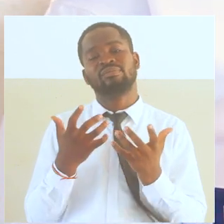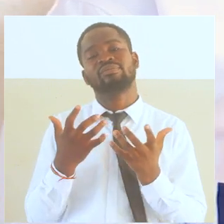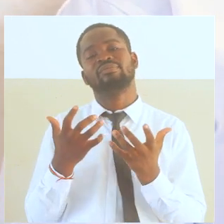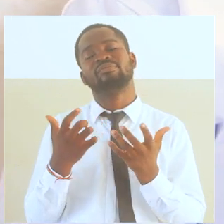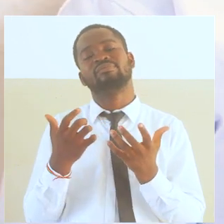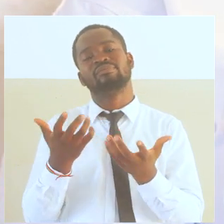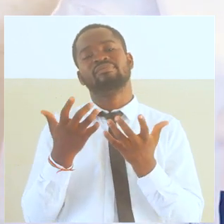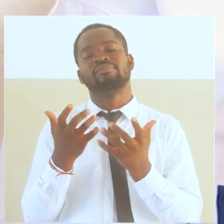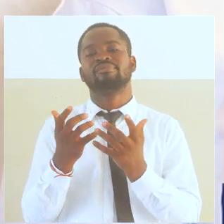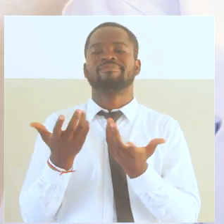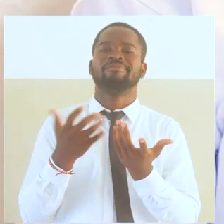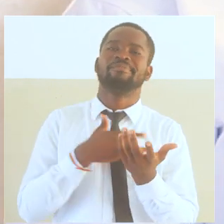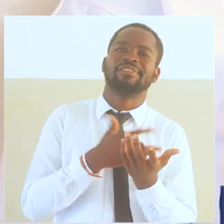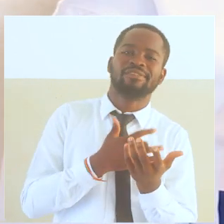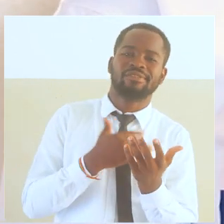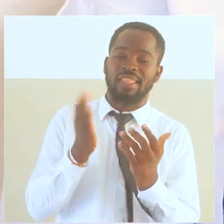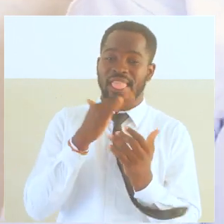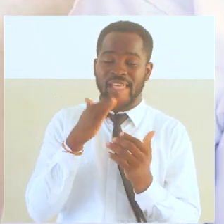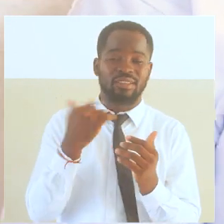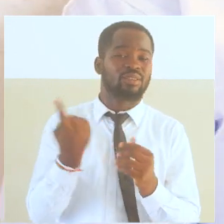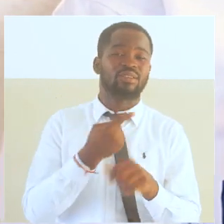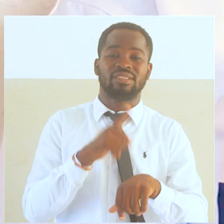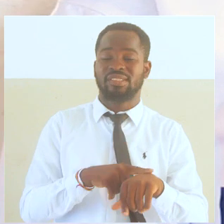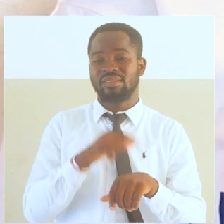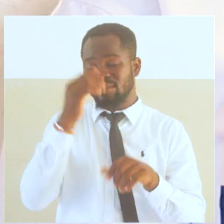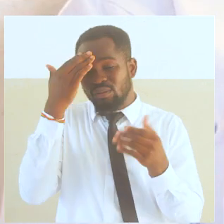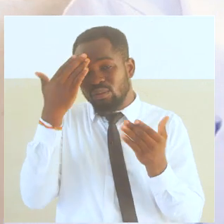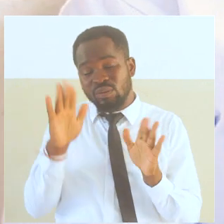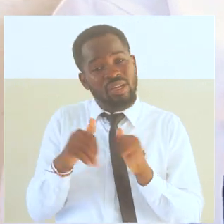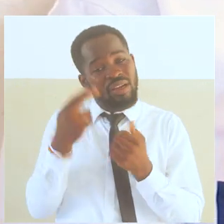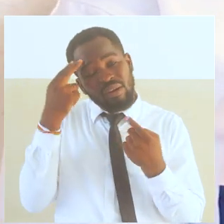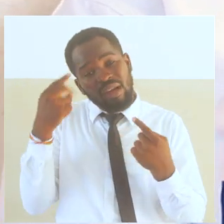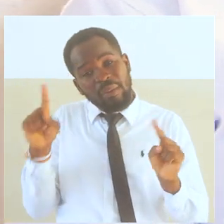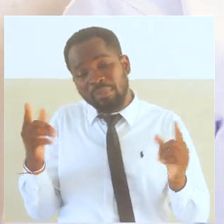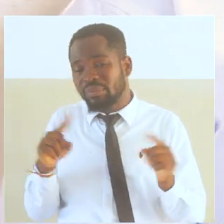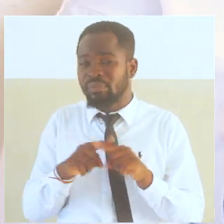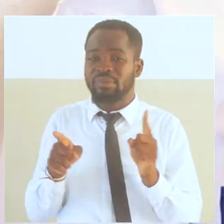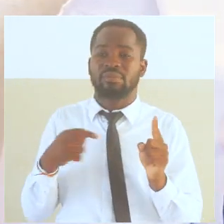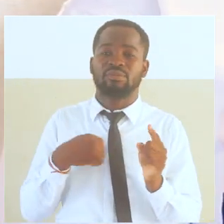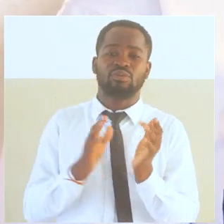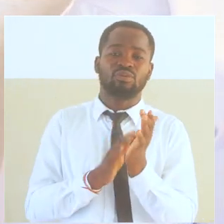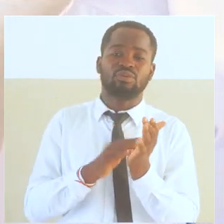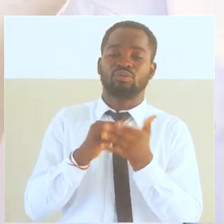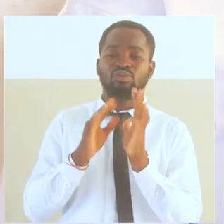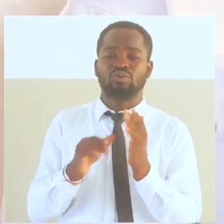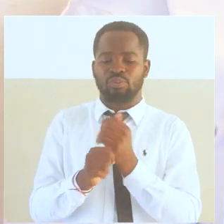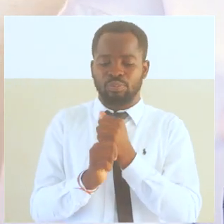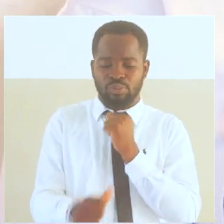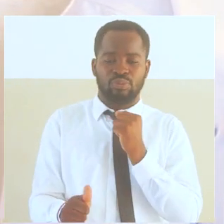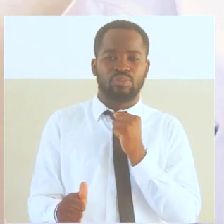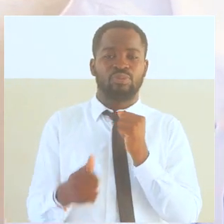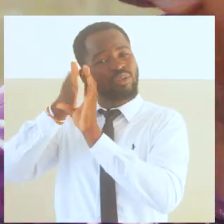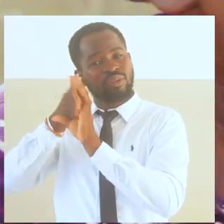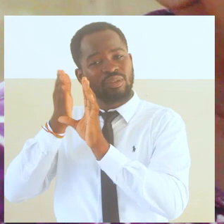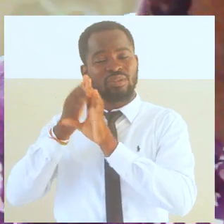extended family supporting in one way or the other. And that kept us